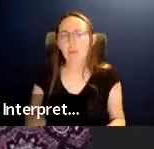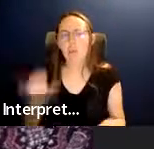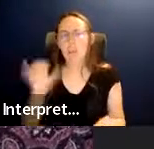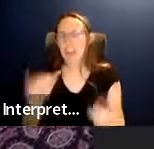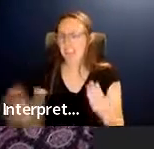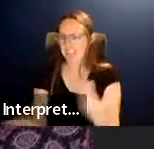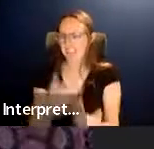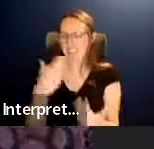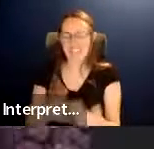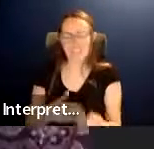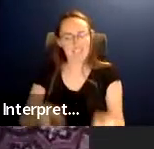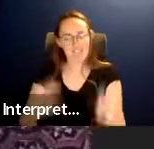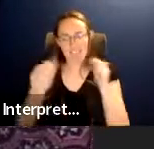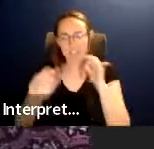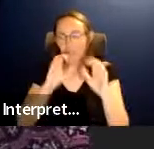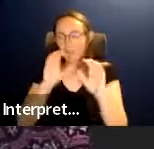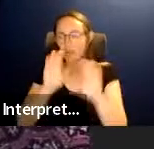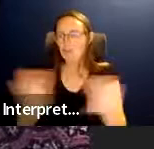board.